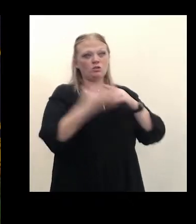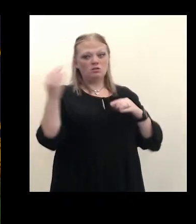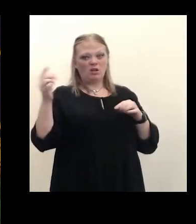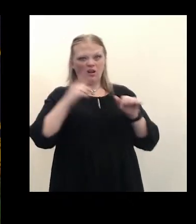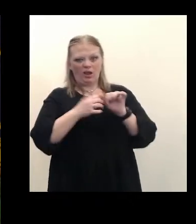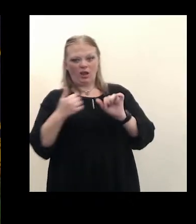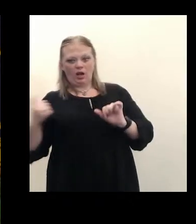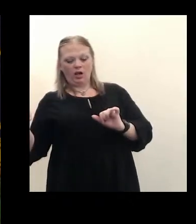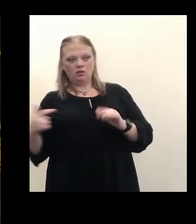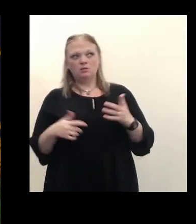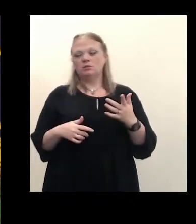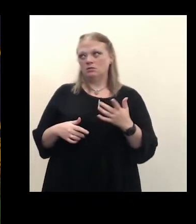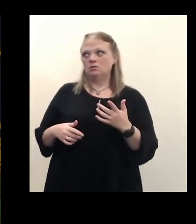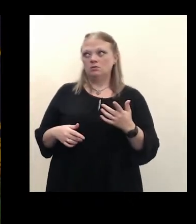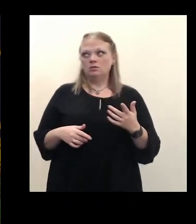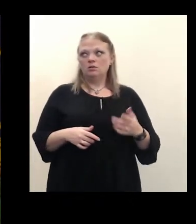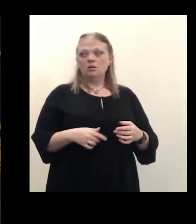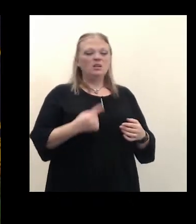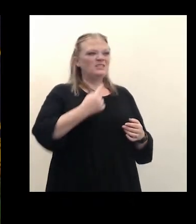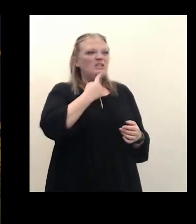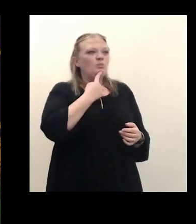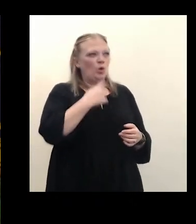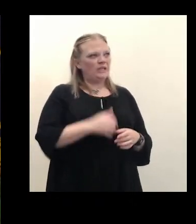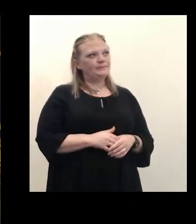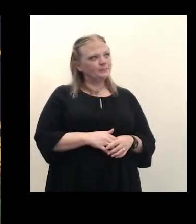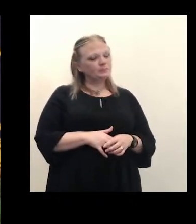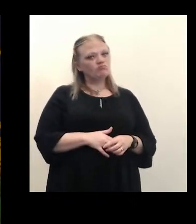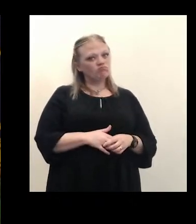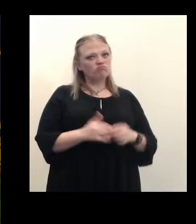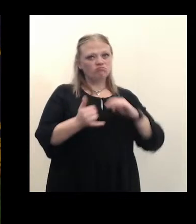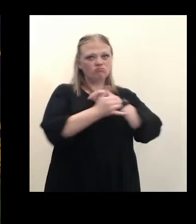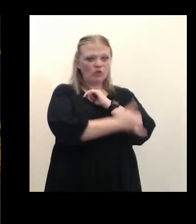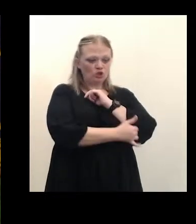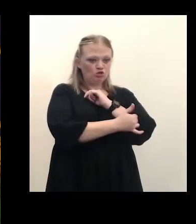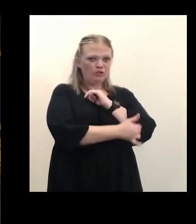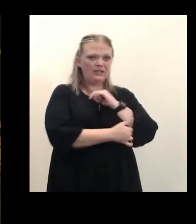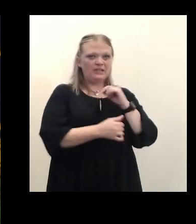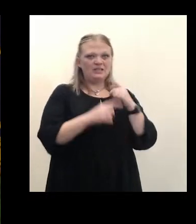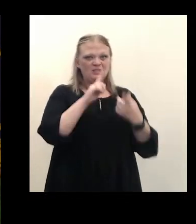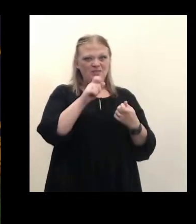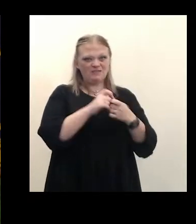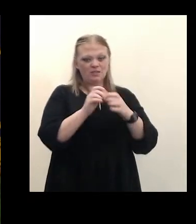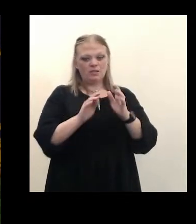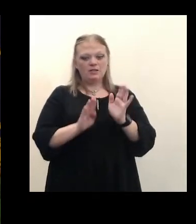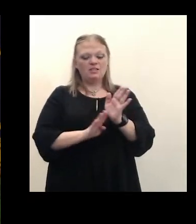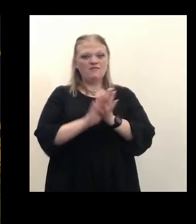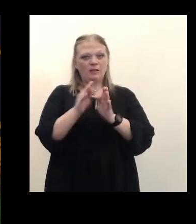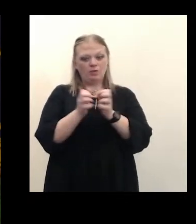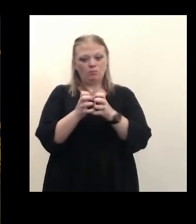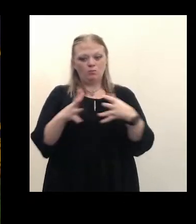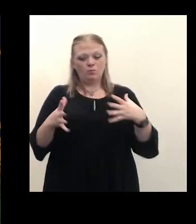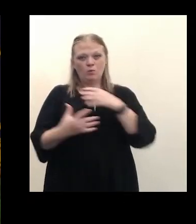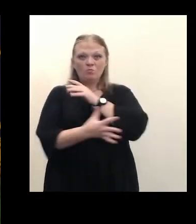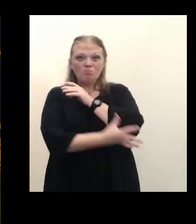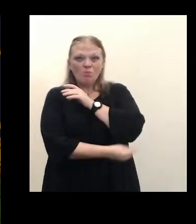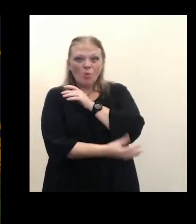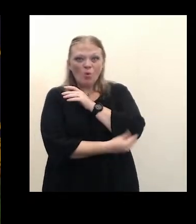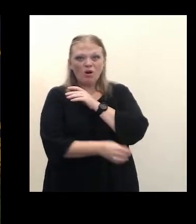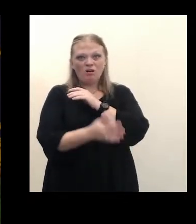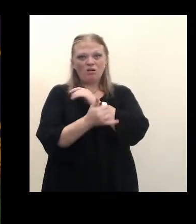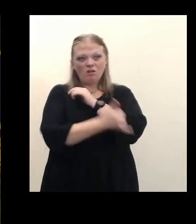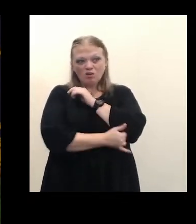Yeah, it's disappointing that countries, especially developing countries, poor countries outside the United